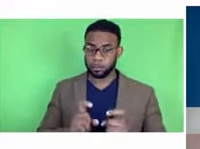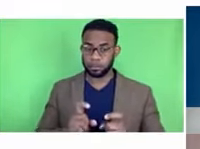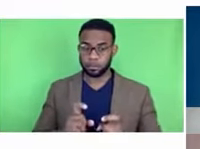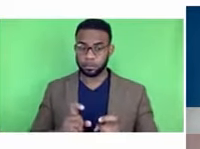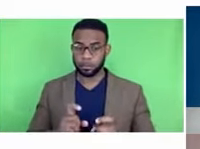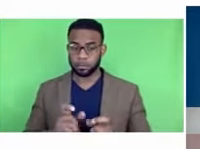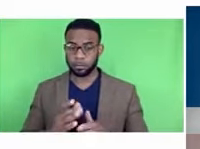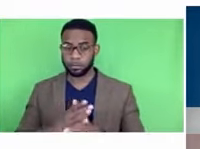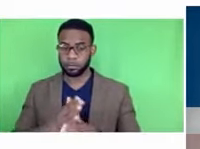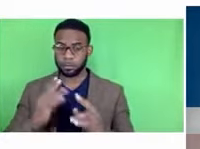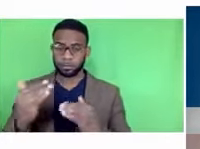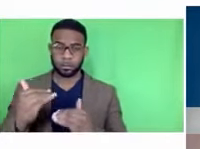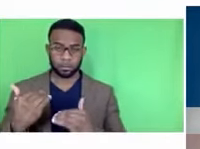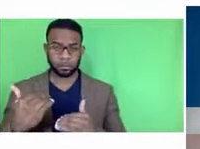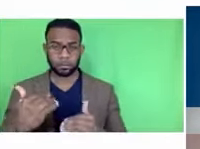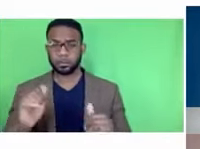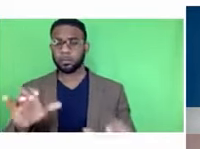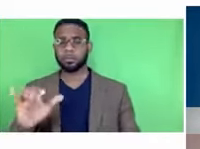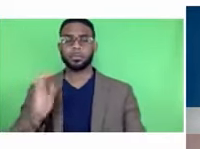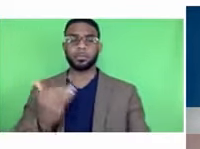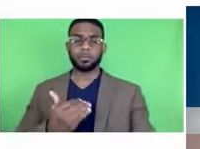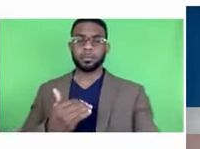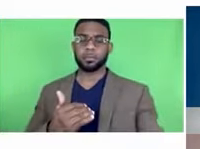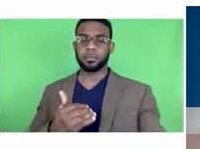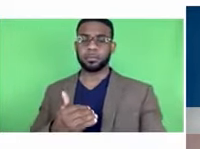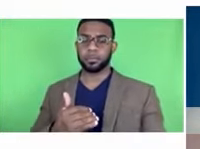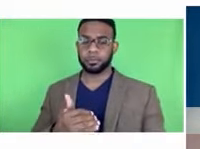shared responsibility, and we've all got to do our part.